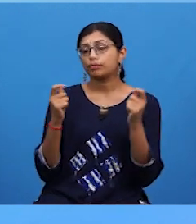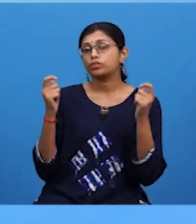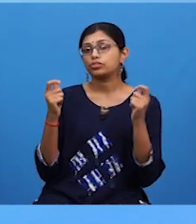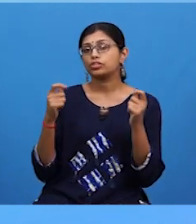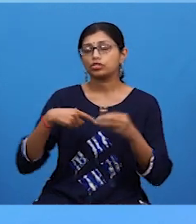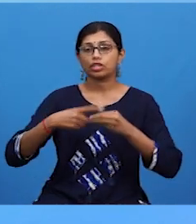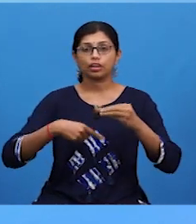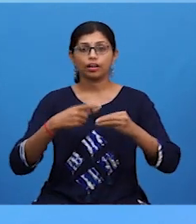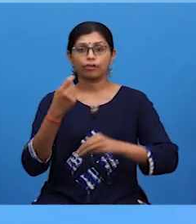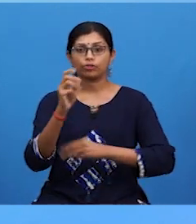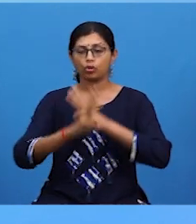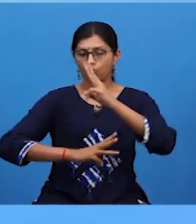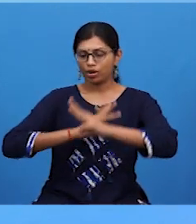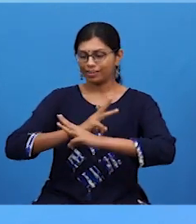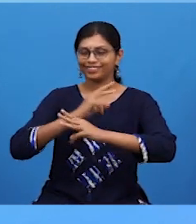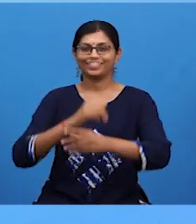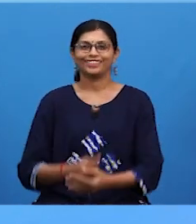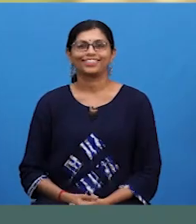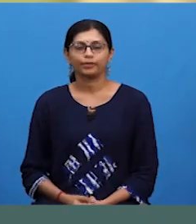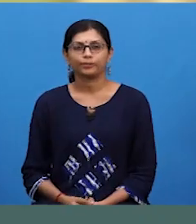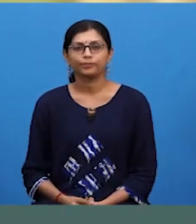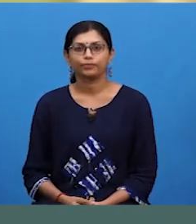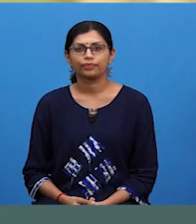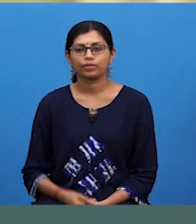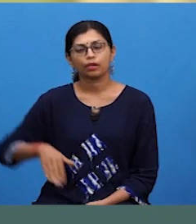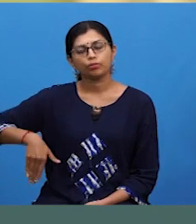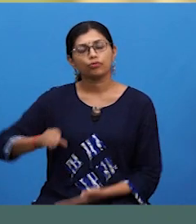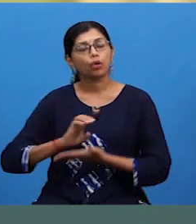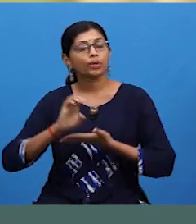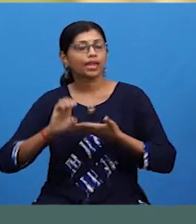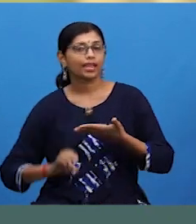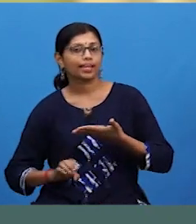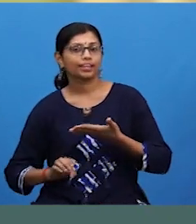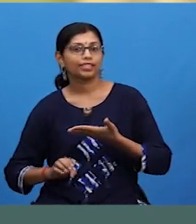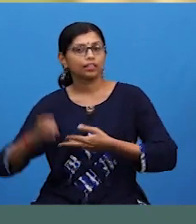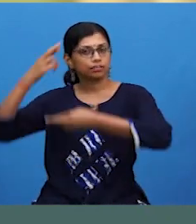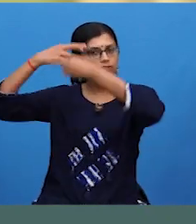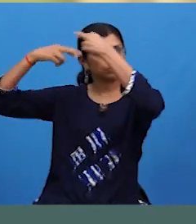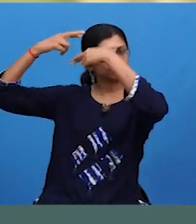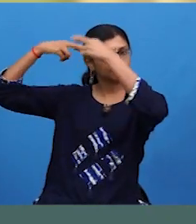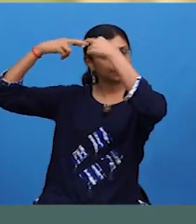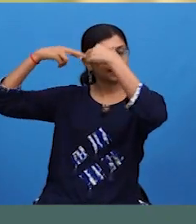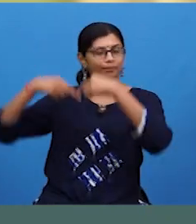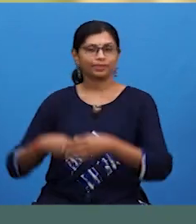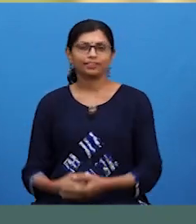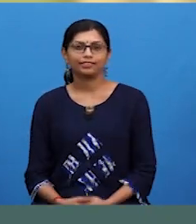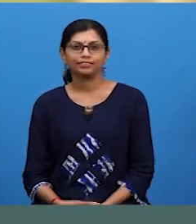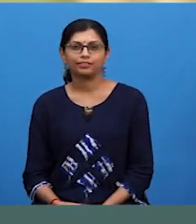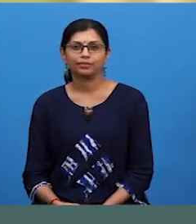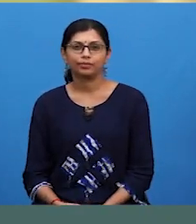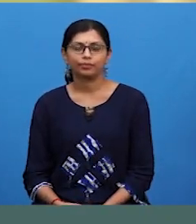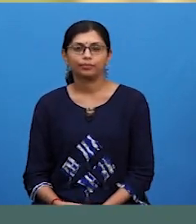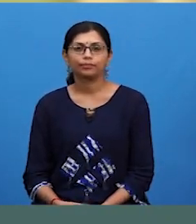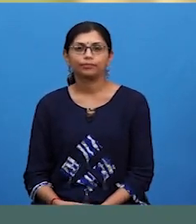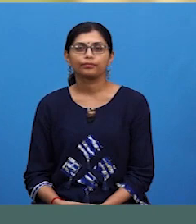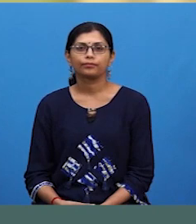celebrations around the world. Before we end, let's recap today's lesson by